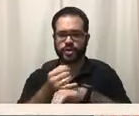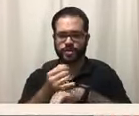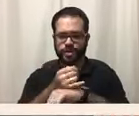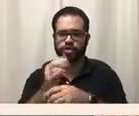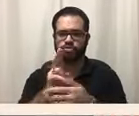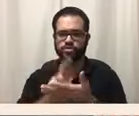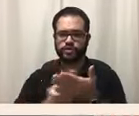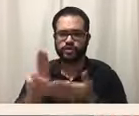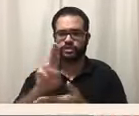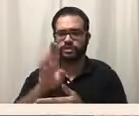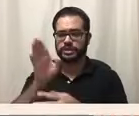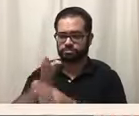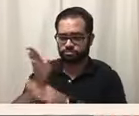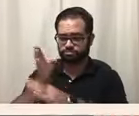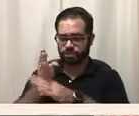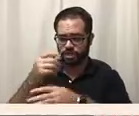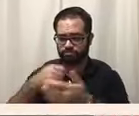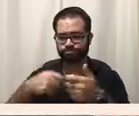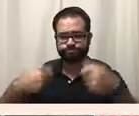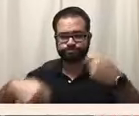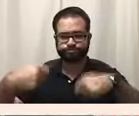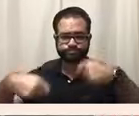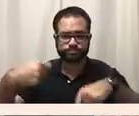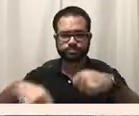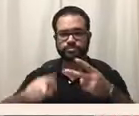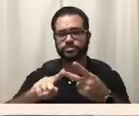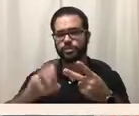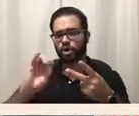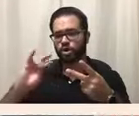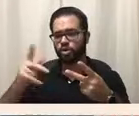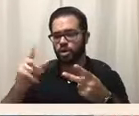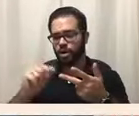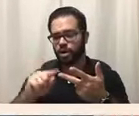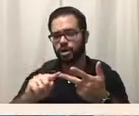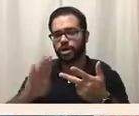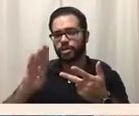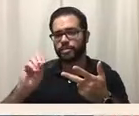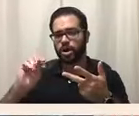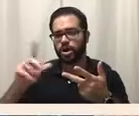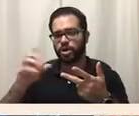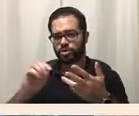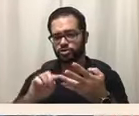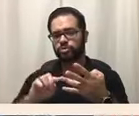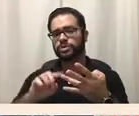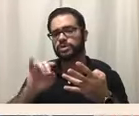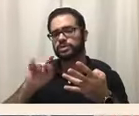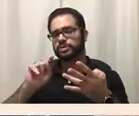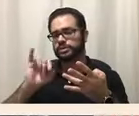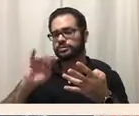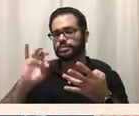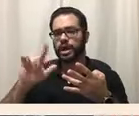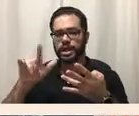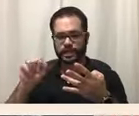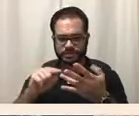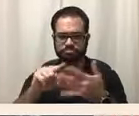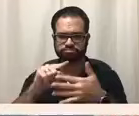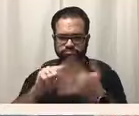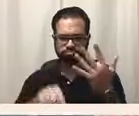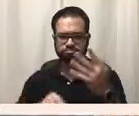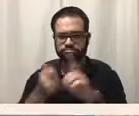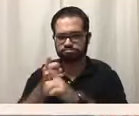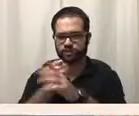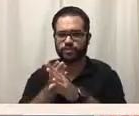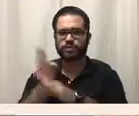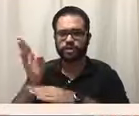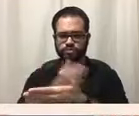percussion, including drum kit, congas, bongos, timbale, djembe, and more. Being a professional musician and working in